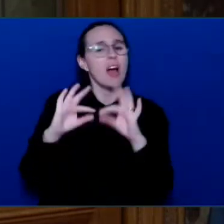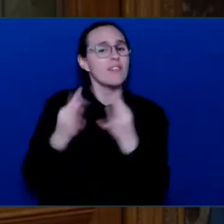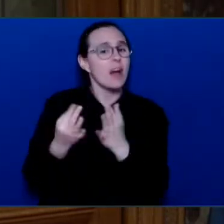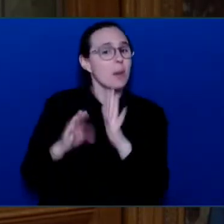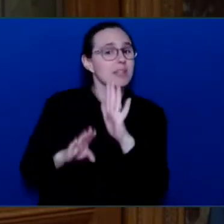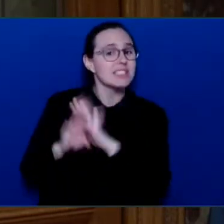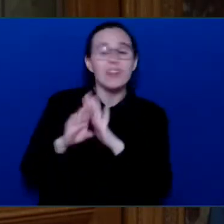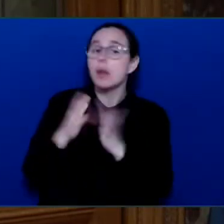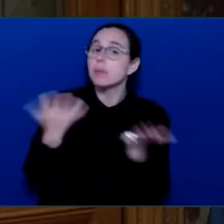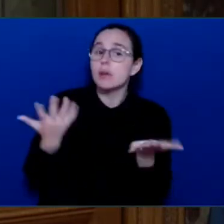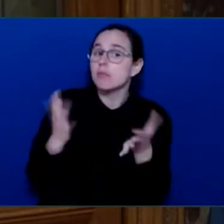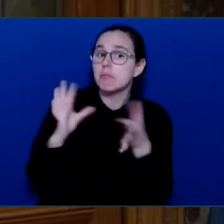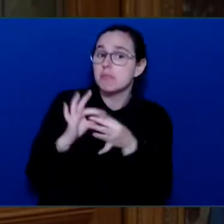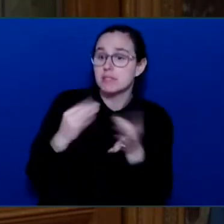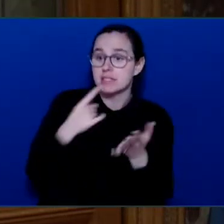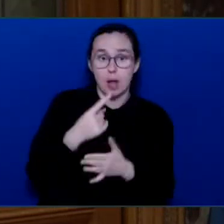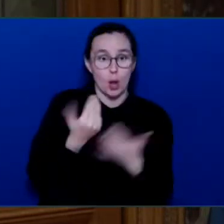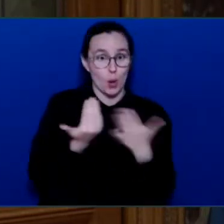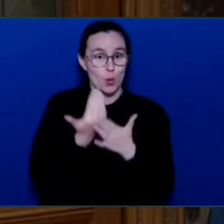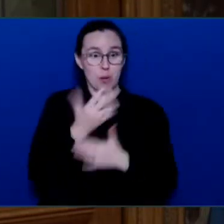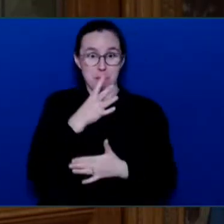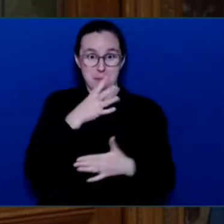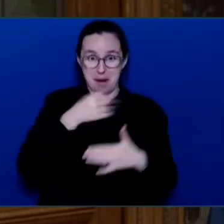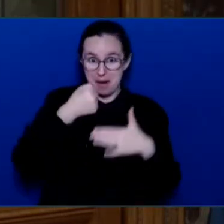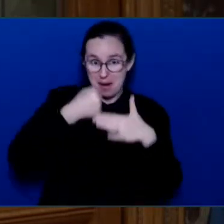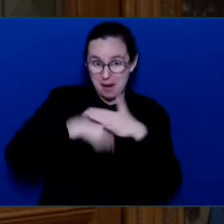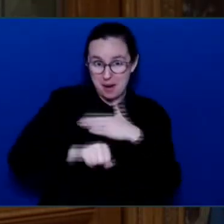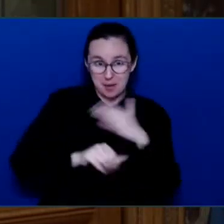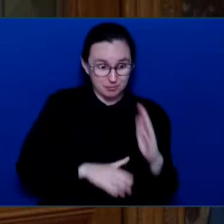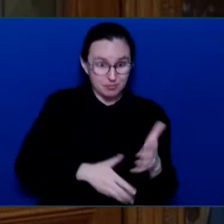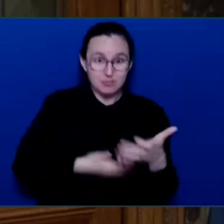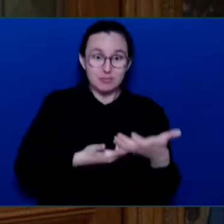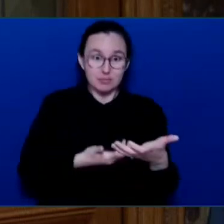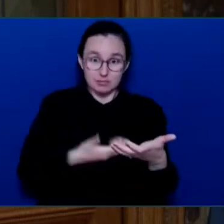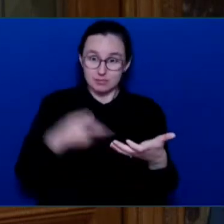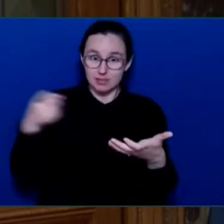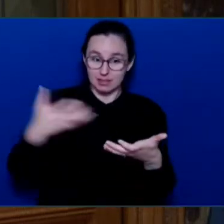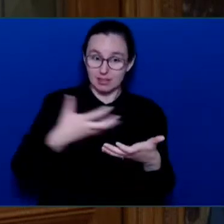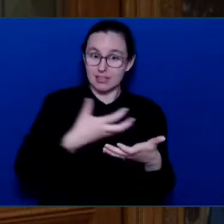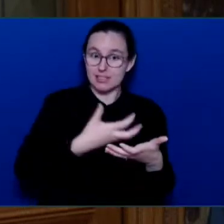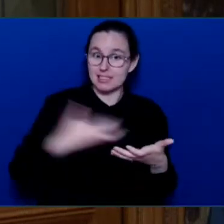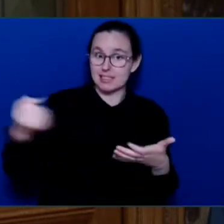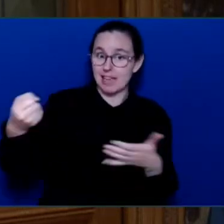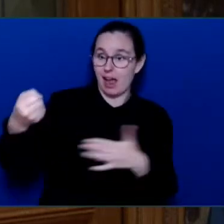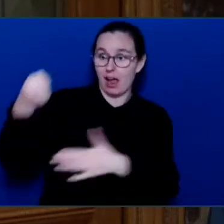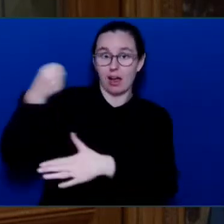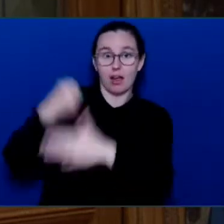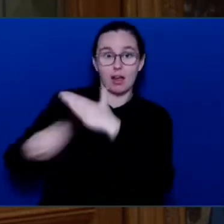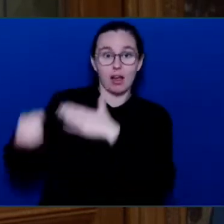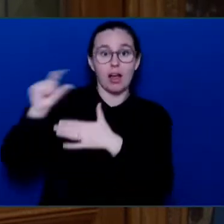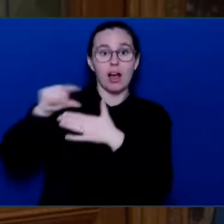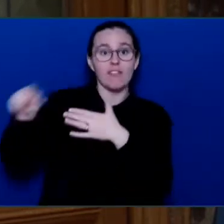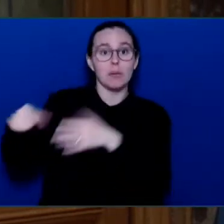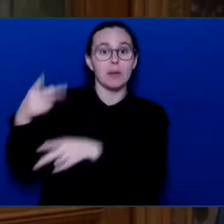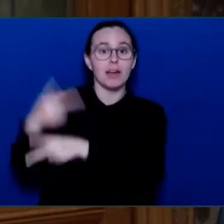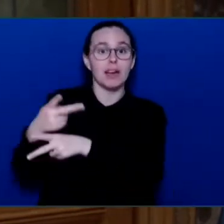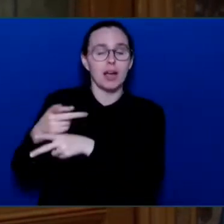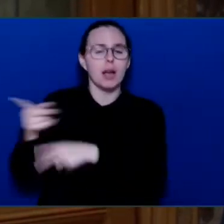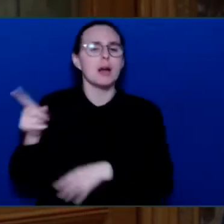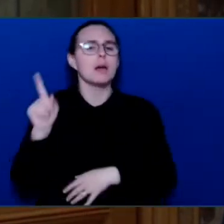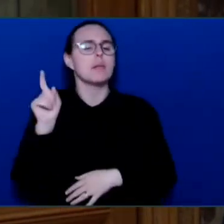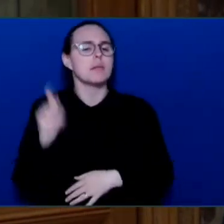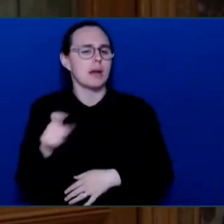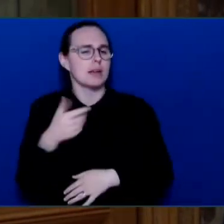the breastfeeding of those babies. This is a compassionate policy that allows a mother and a newborn child